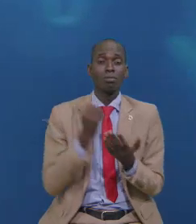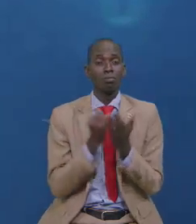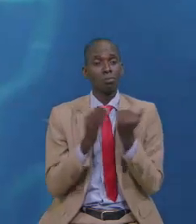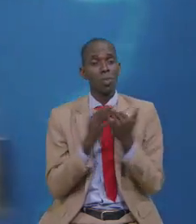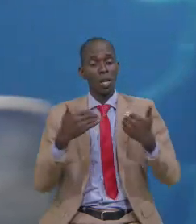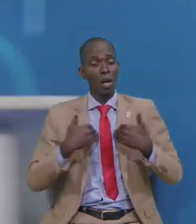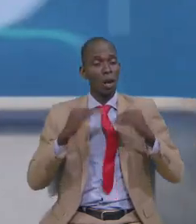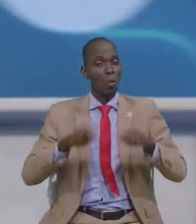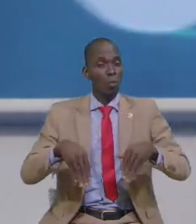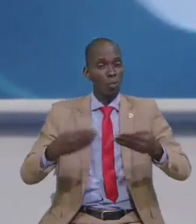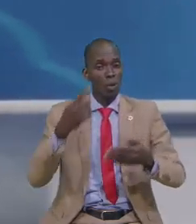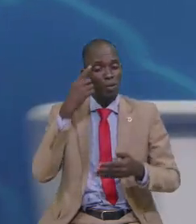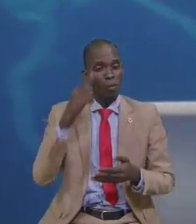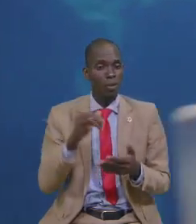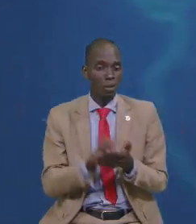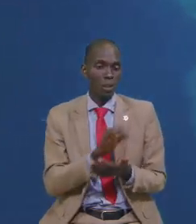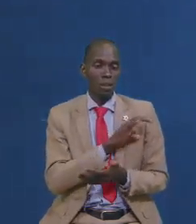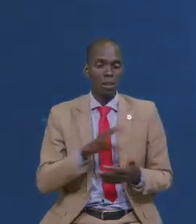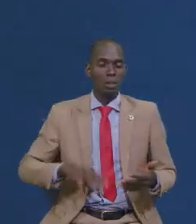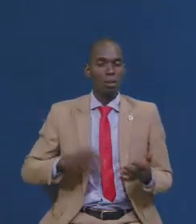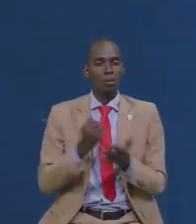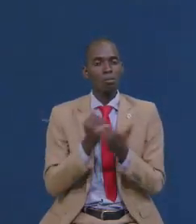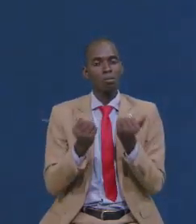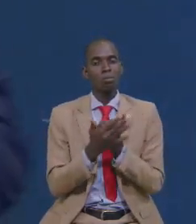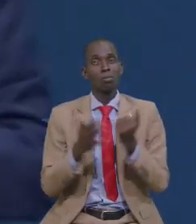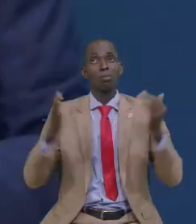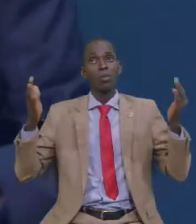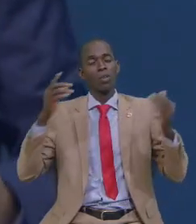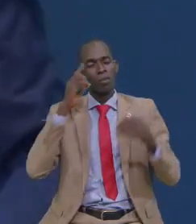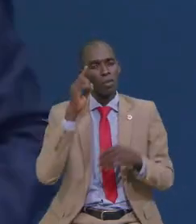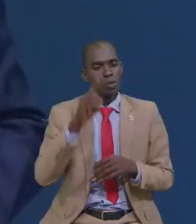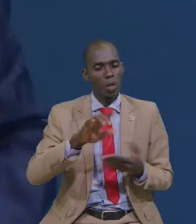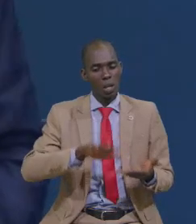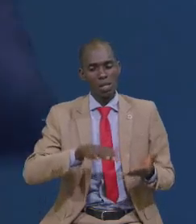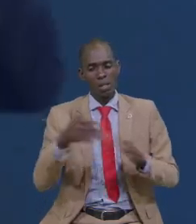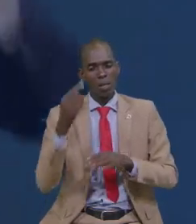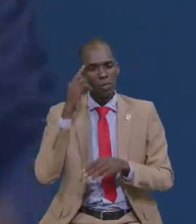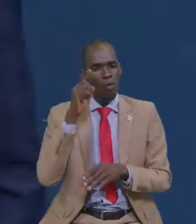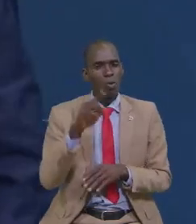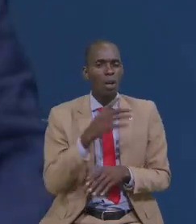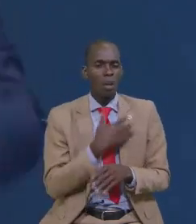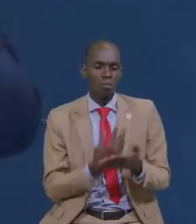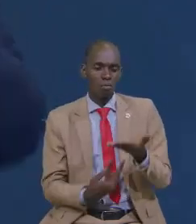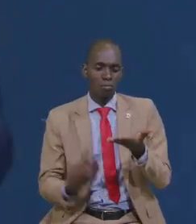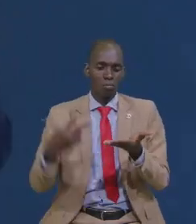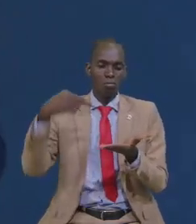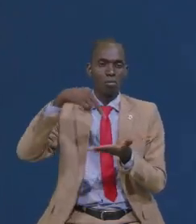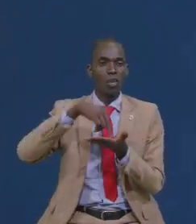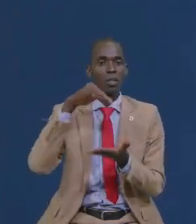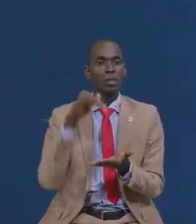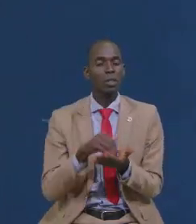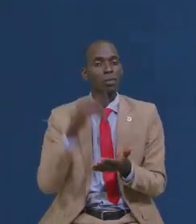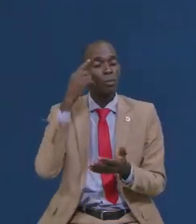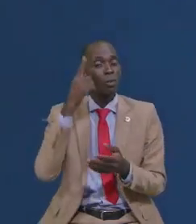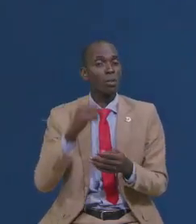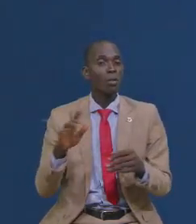Christ crucified for you, that died for you and that rose again for the fullness